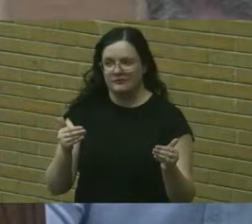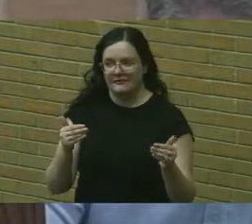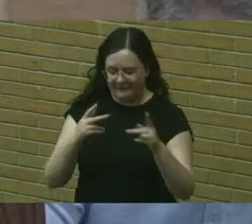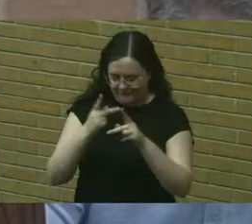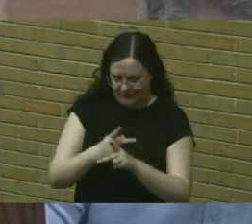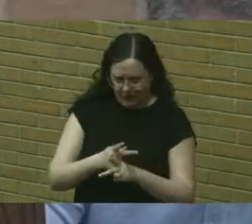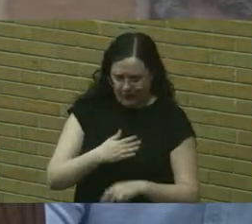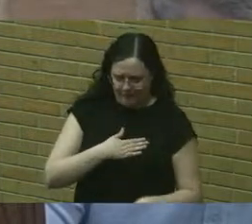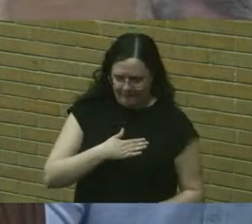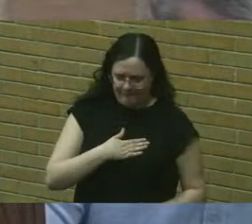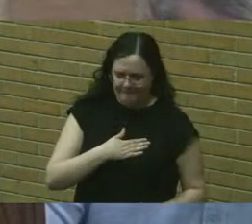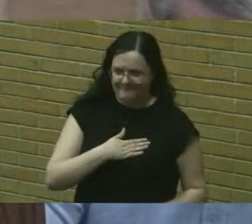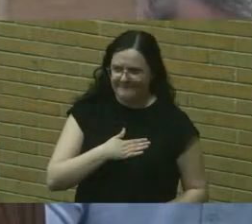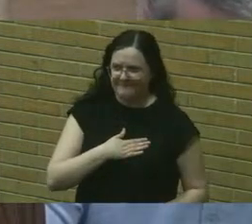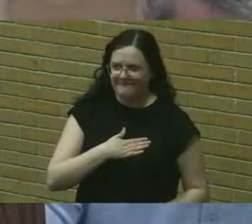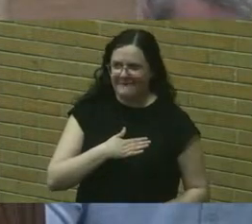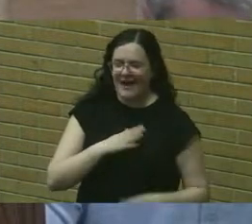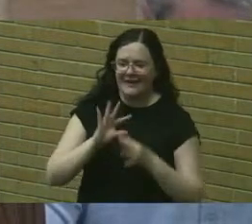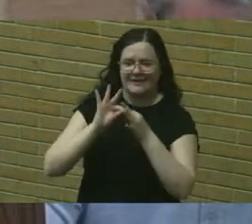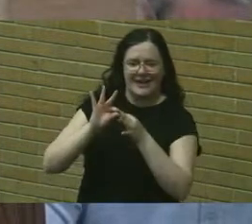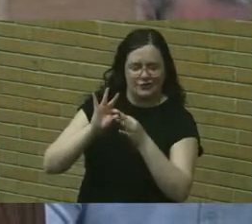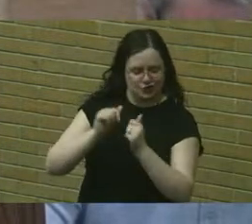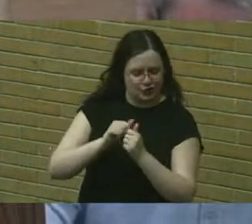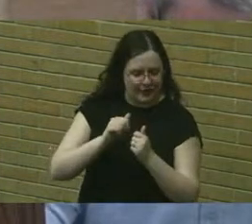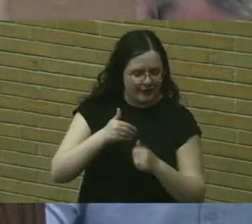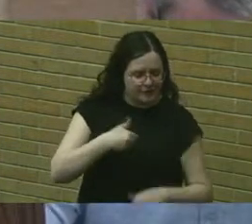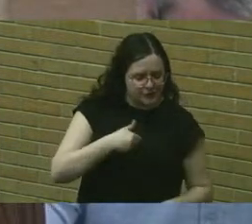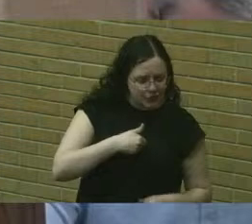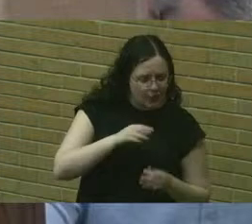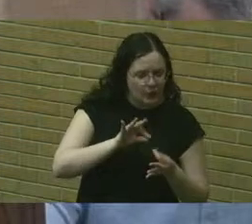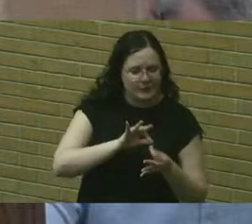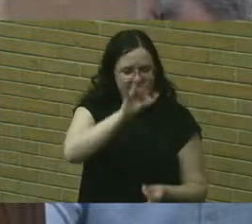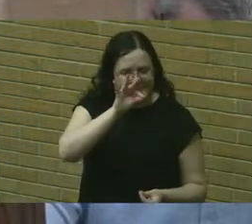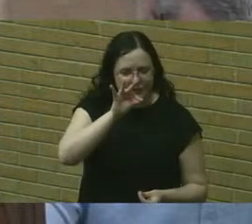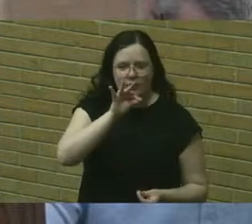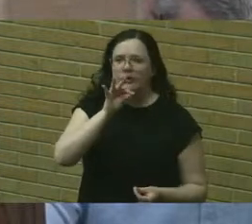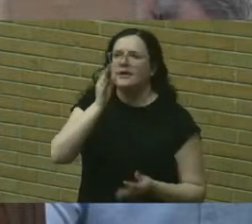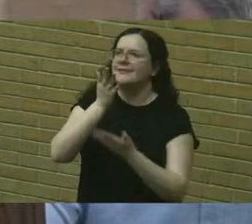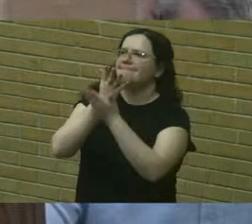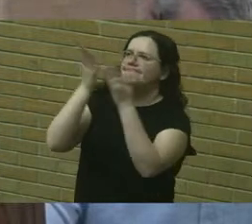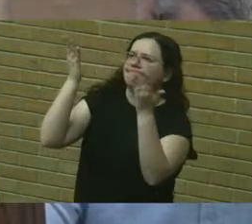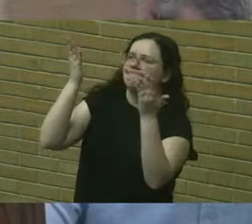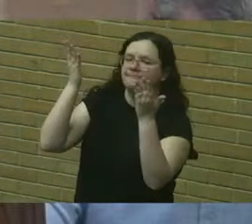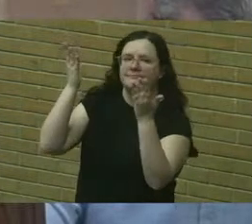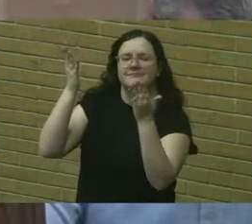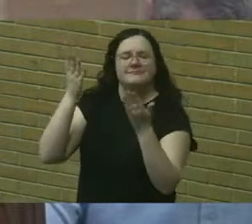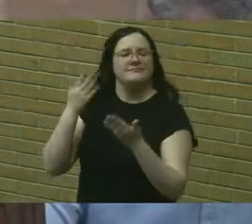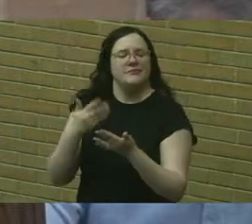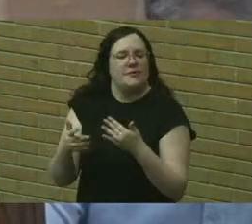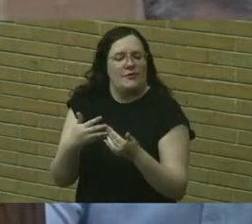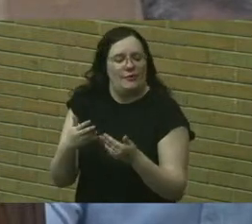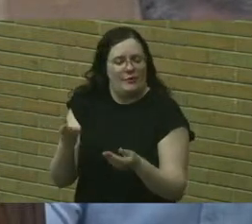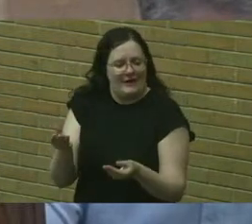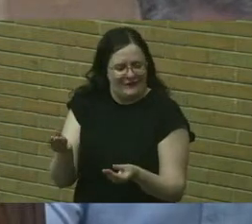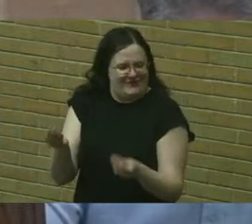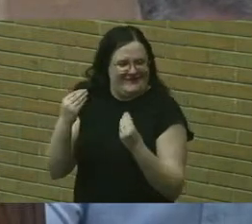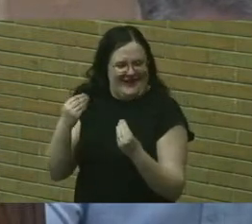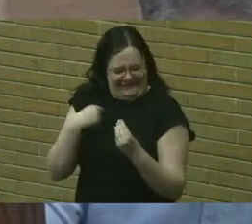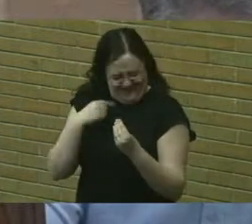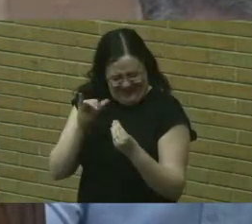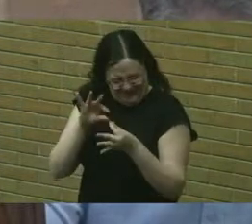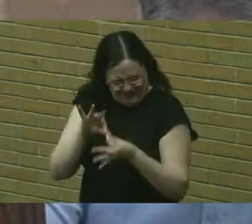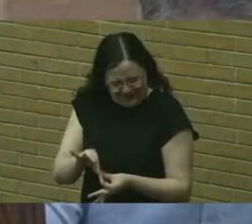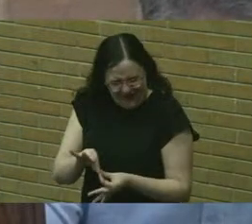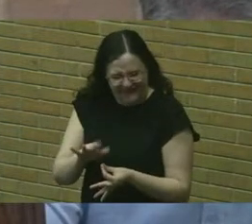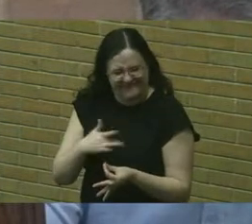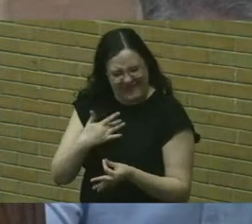soul and spiritual or whatever provided grounding for accountability for